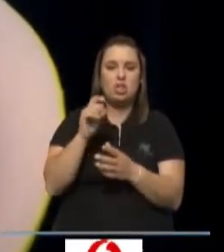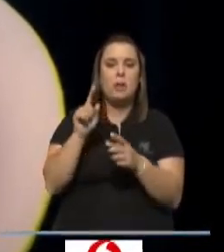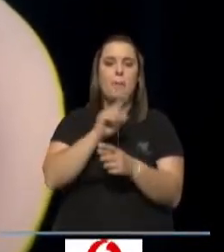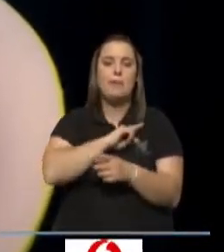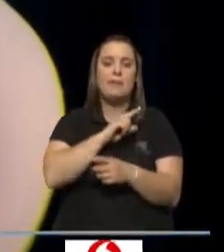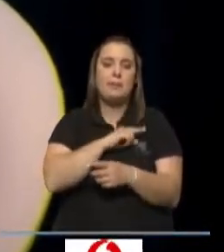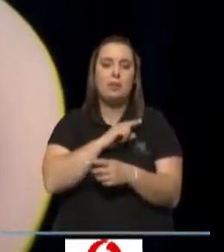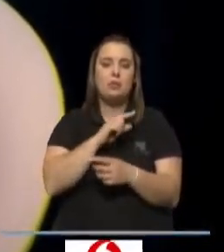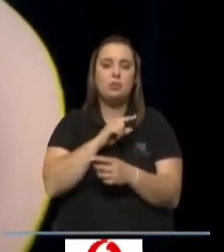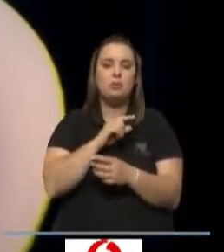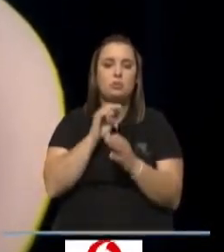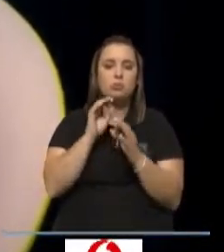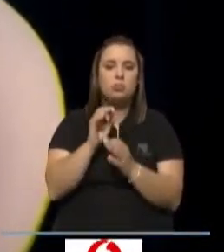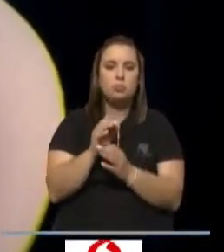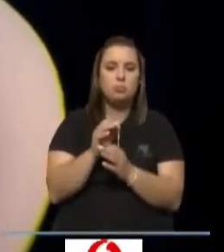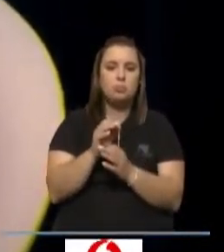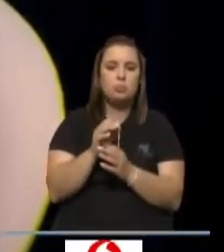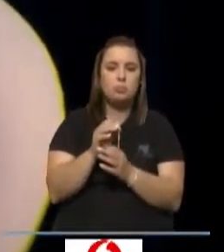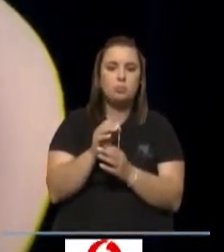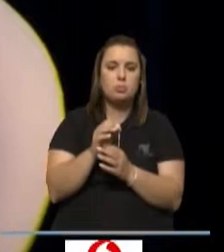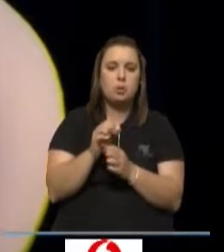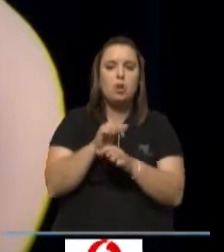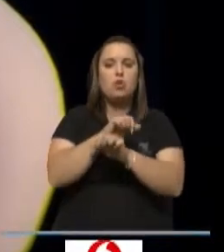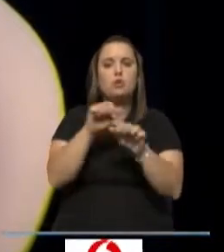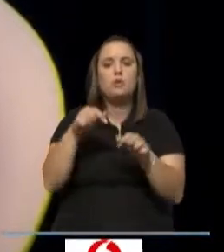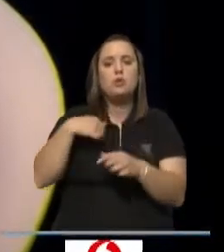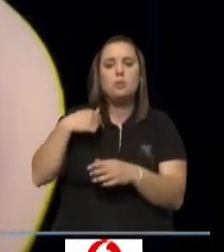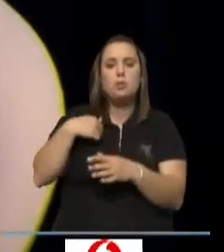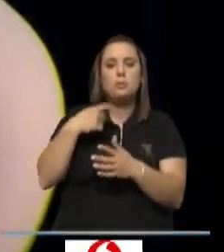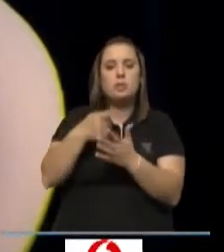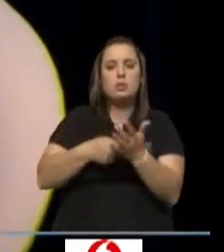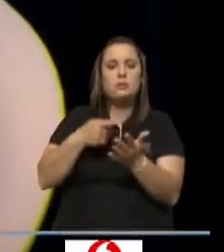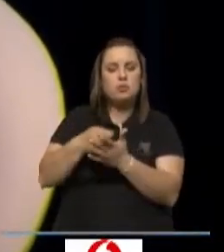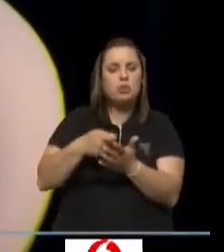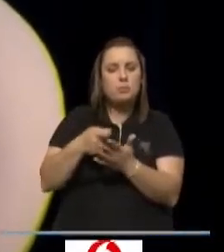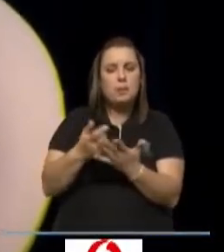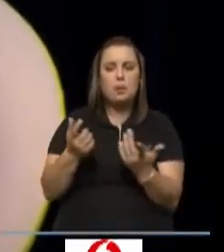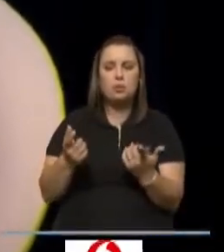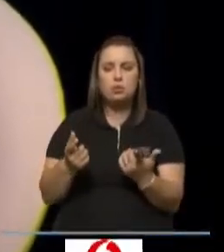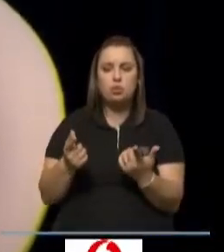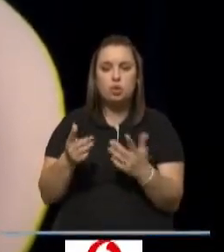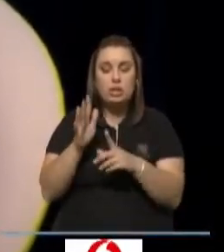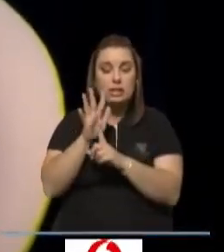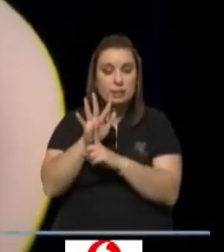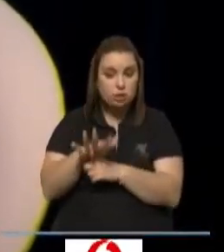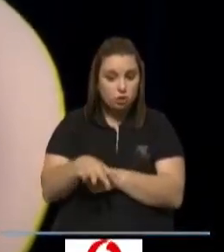private operators, are questioning their own